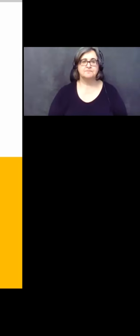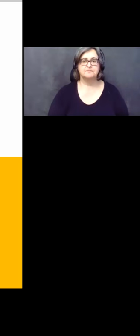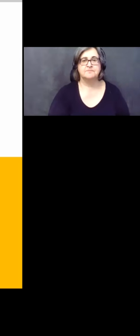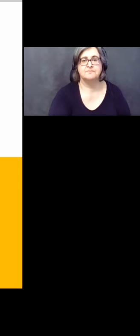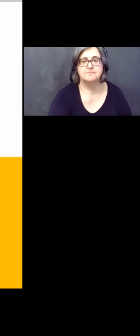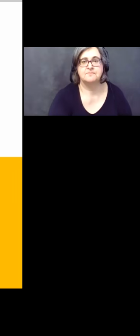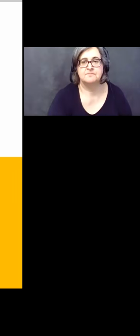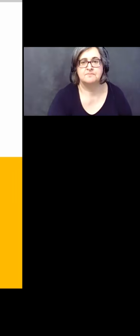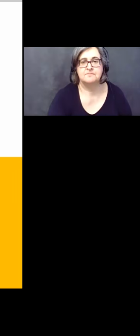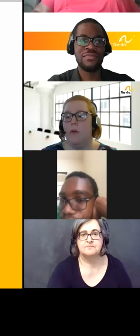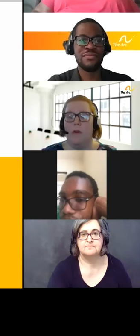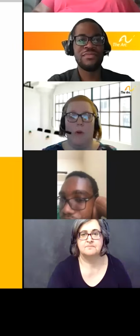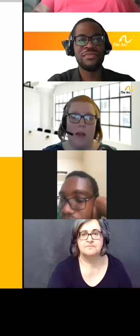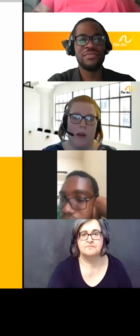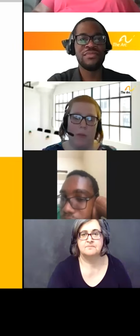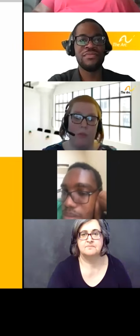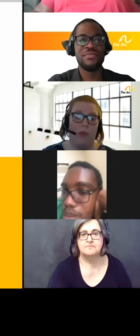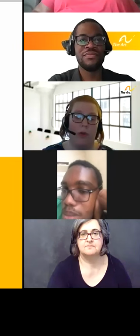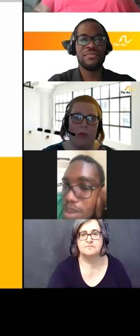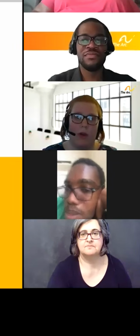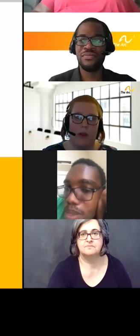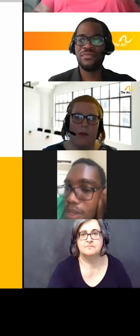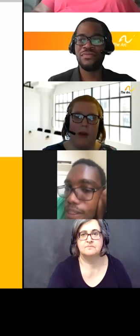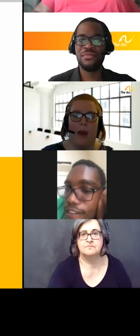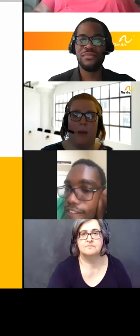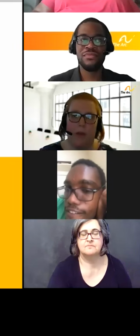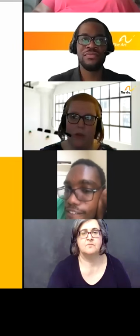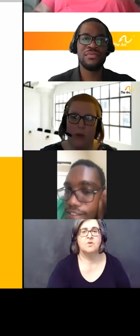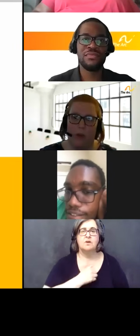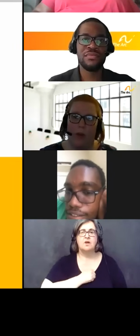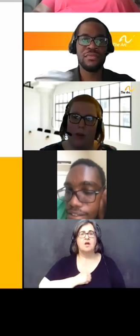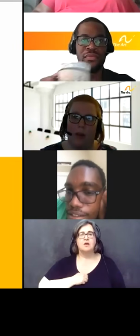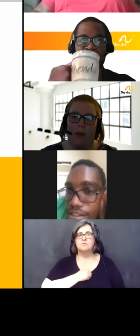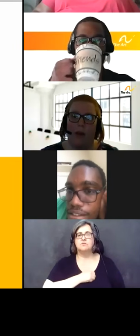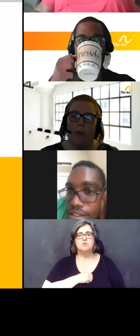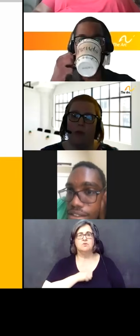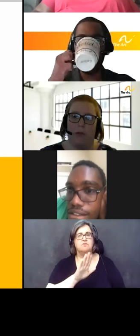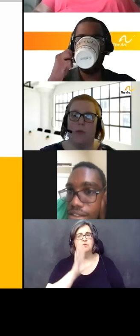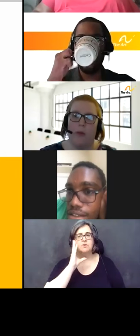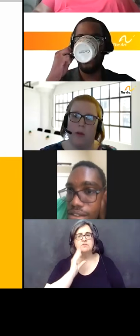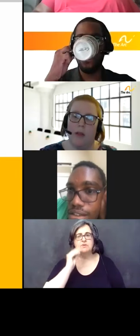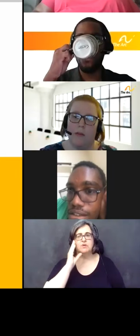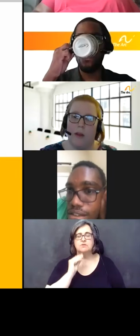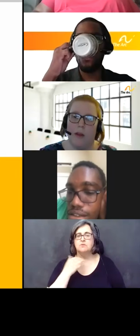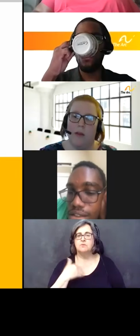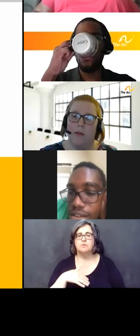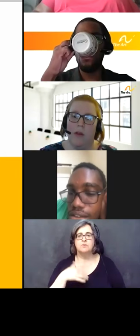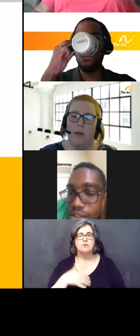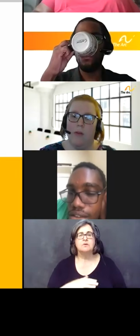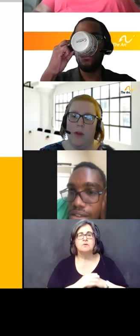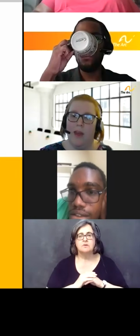Okay. So Eddie, I'm so sorry that that happened to you and that was your experience.